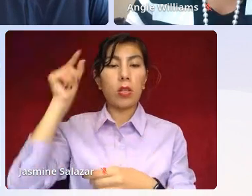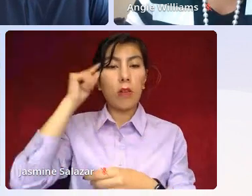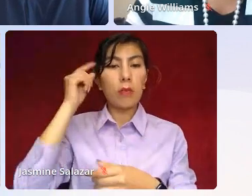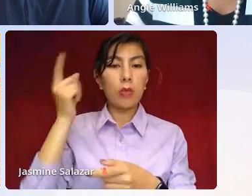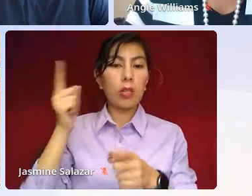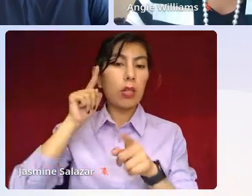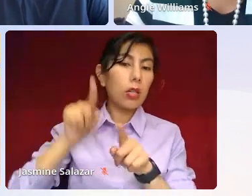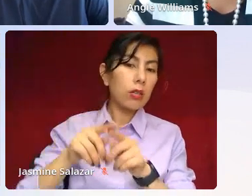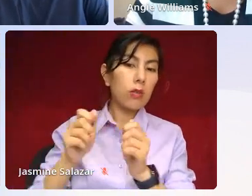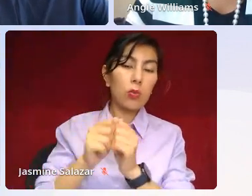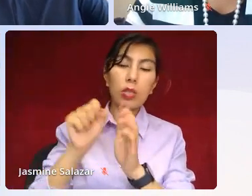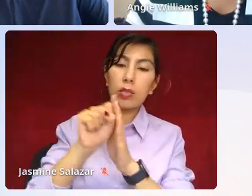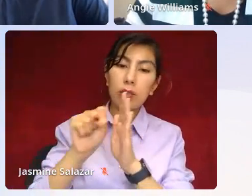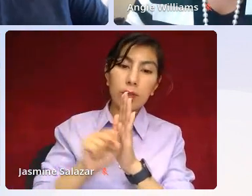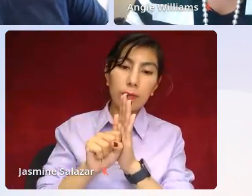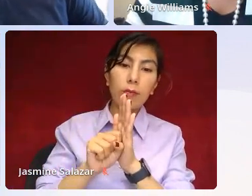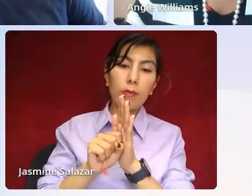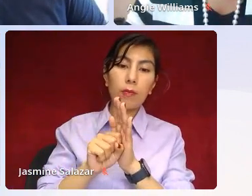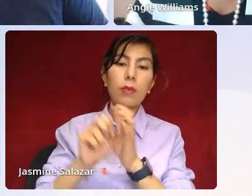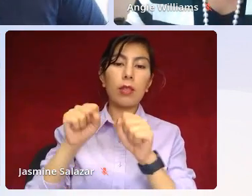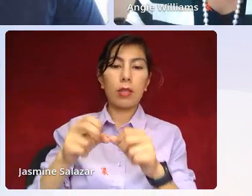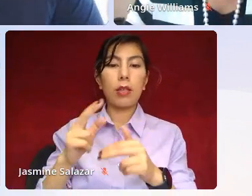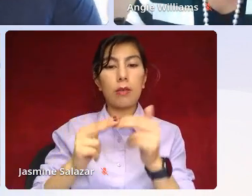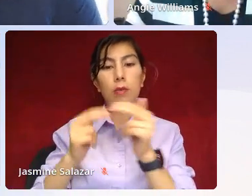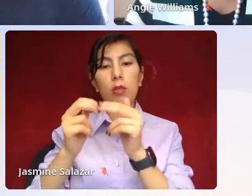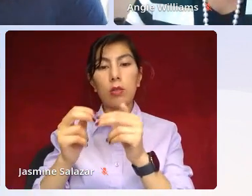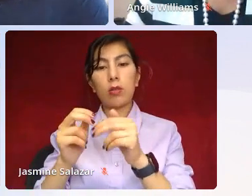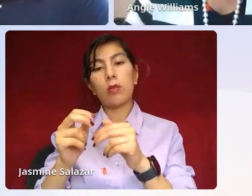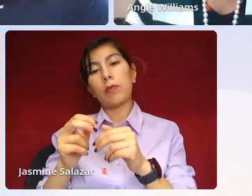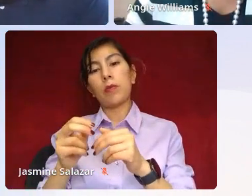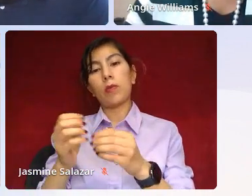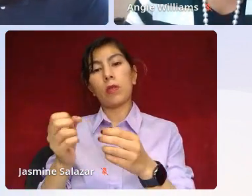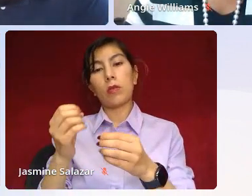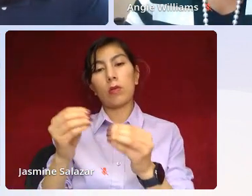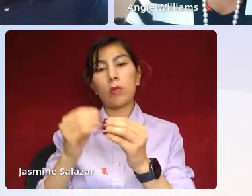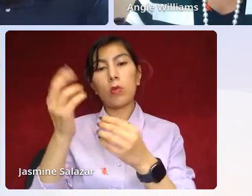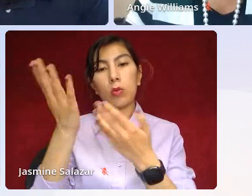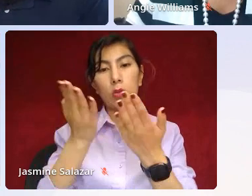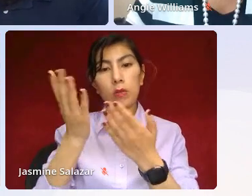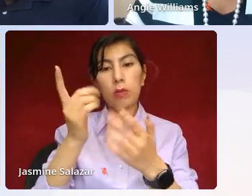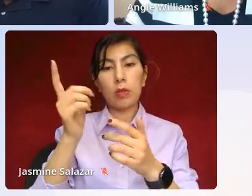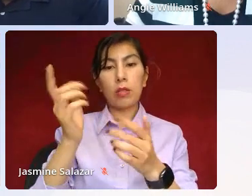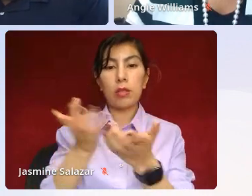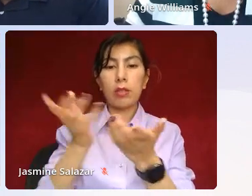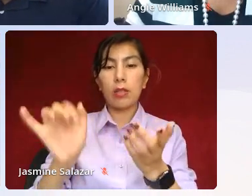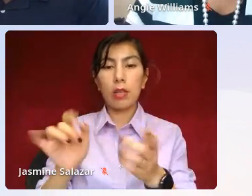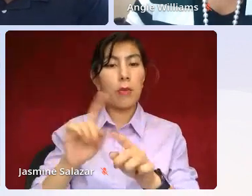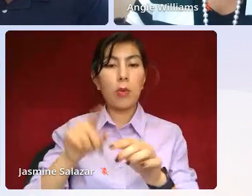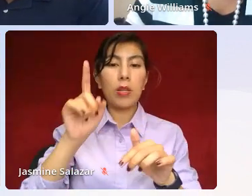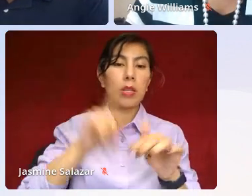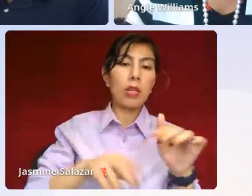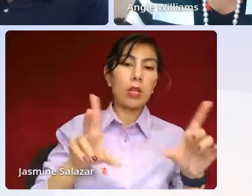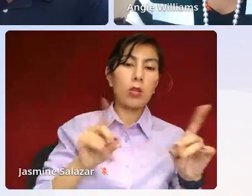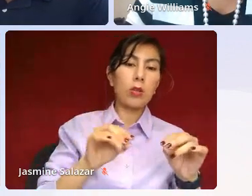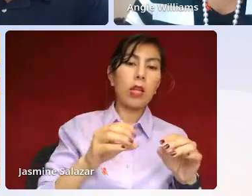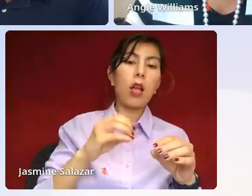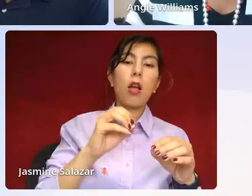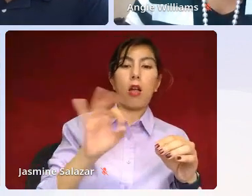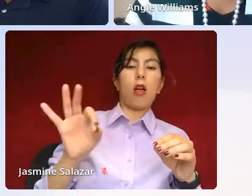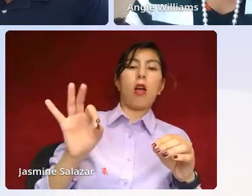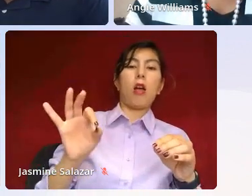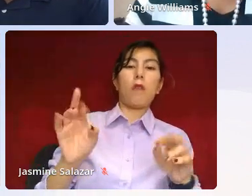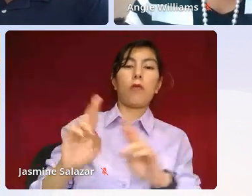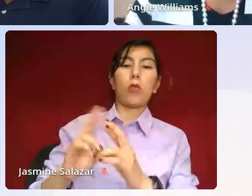the state, so we're able to bill for our services and things like that. But we can't do that off the reservation. So